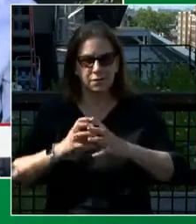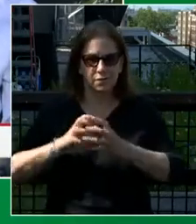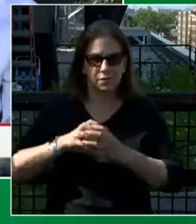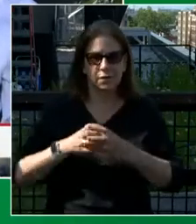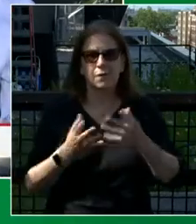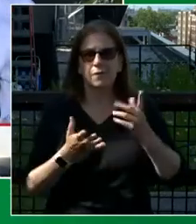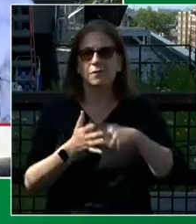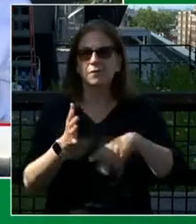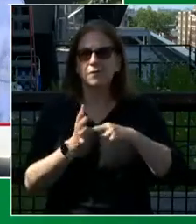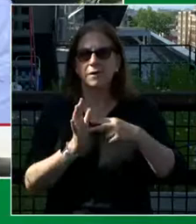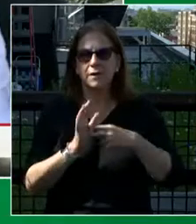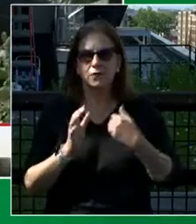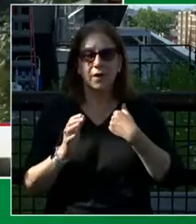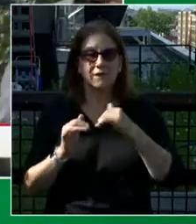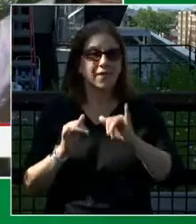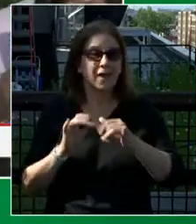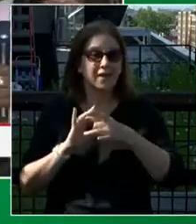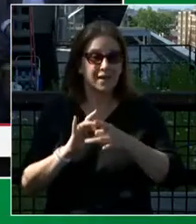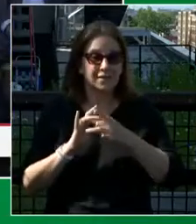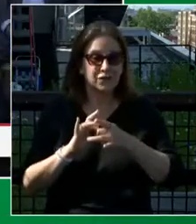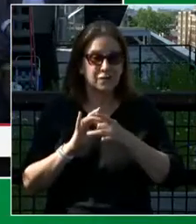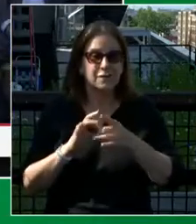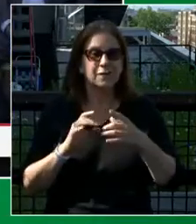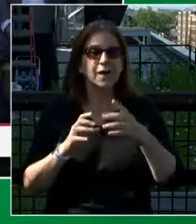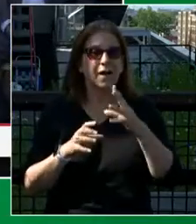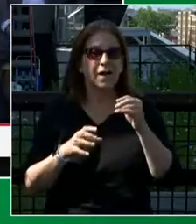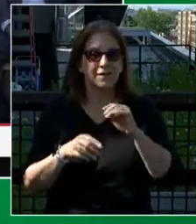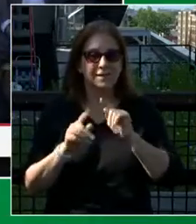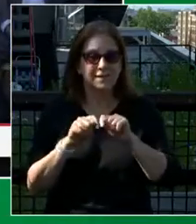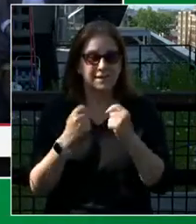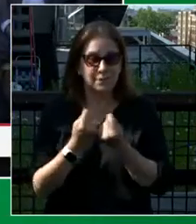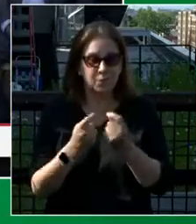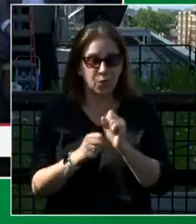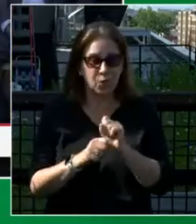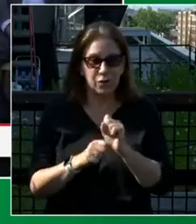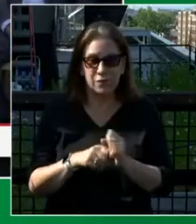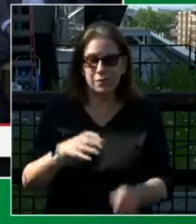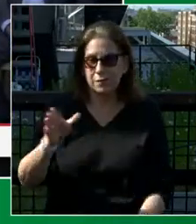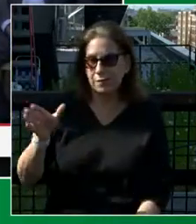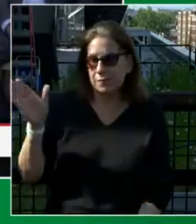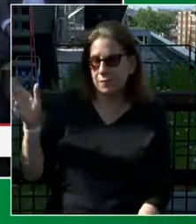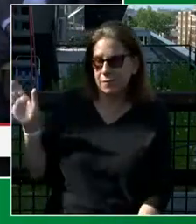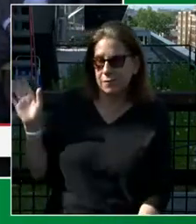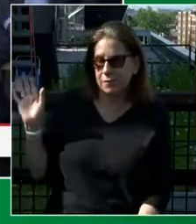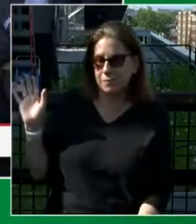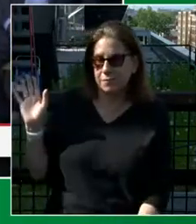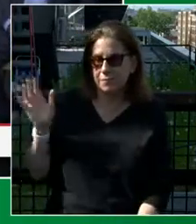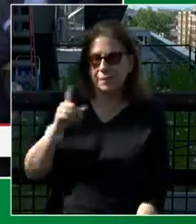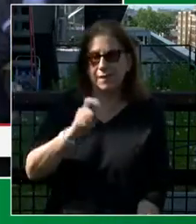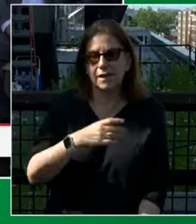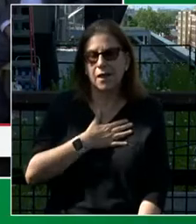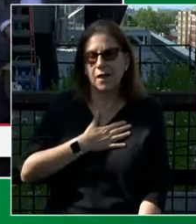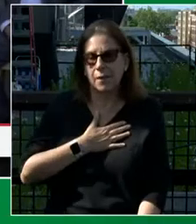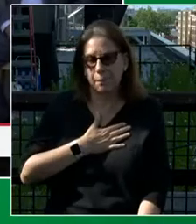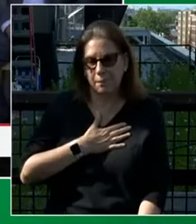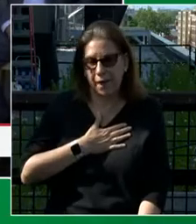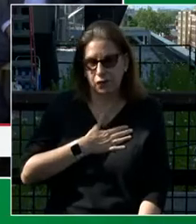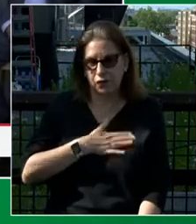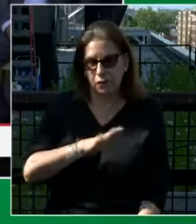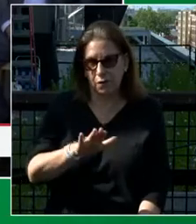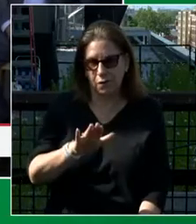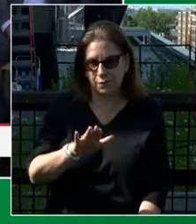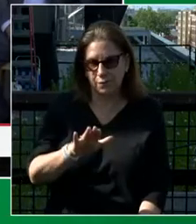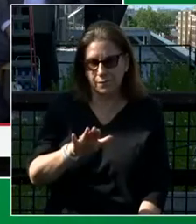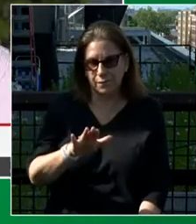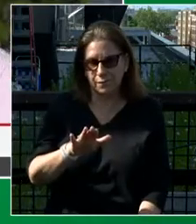about teamwork. And I also think that we have to certainly be compassionate toward all of those other smaller business owners